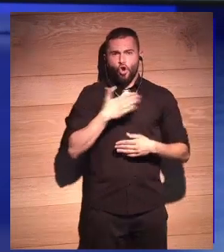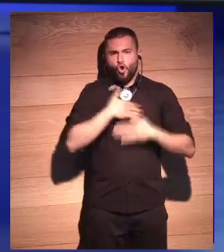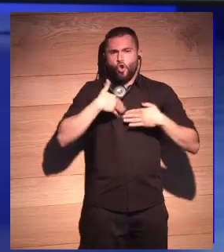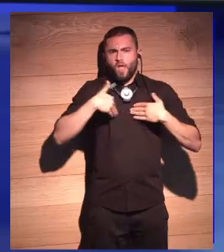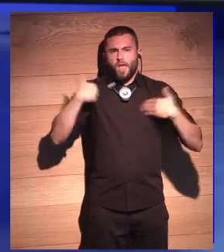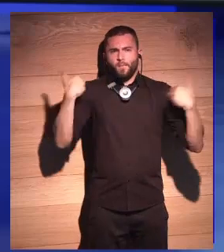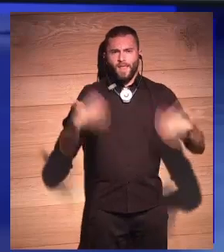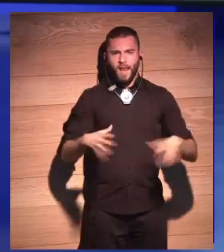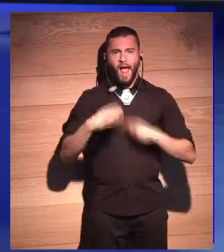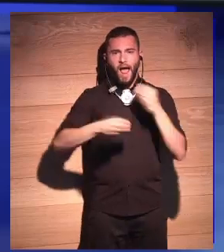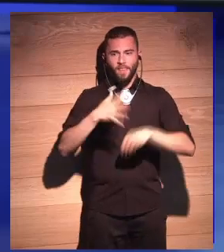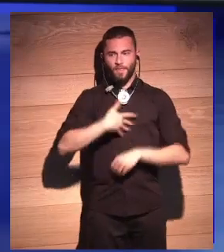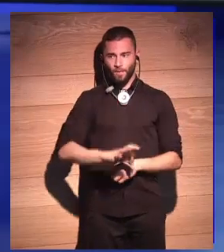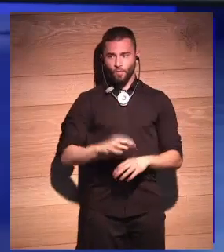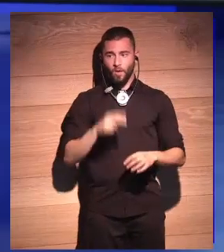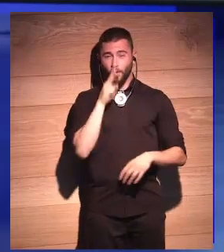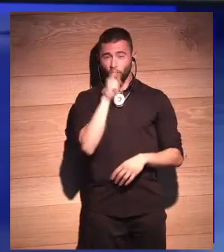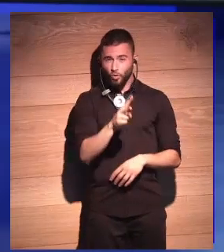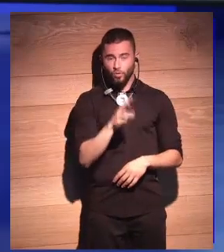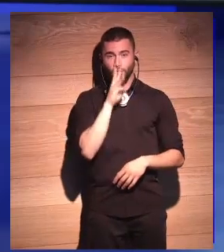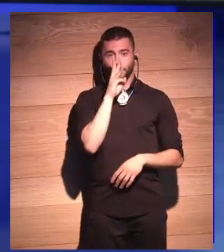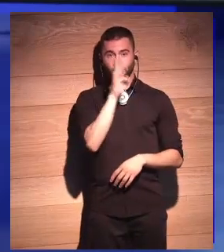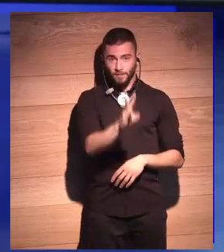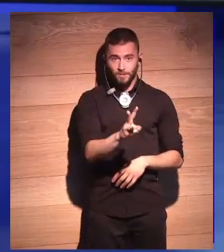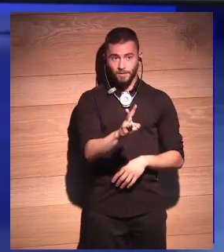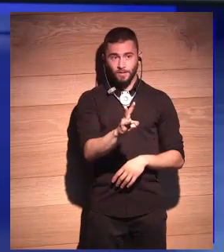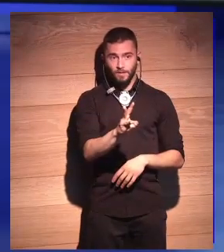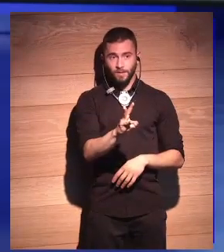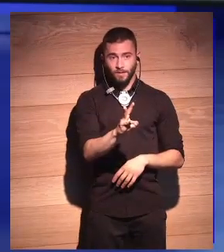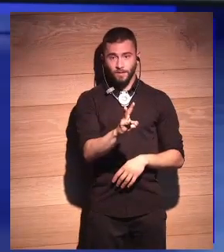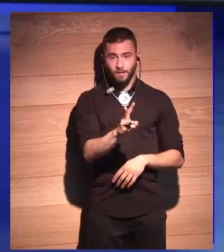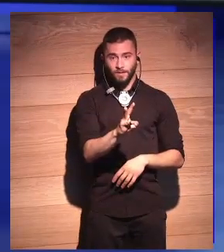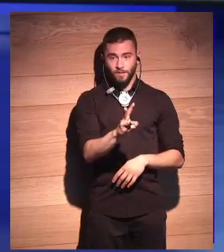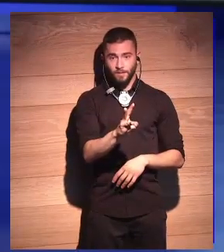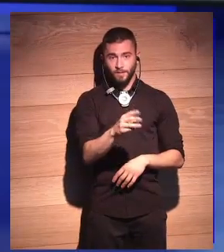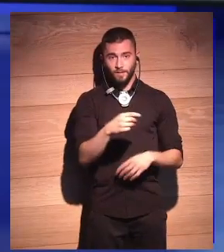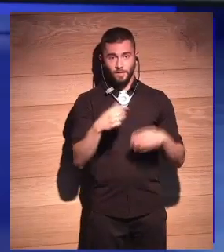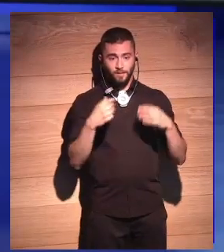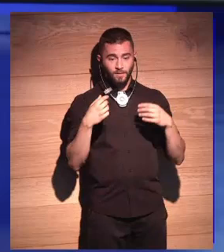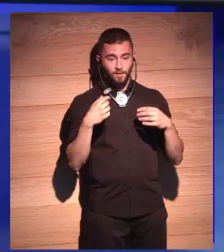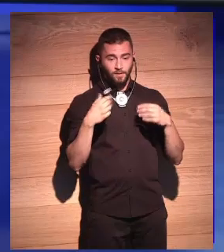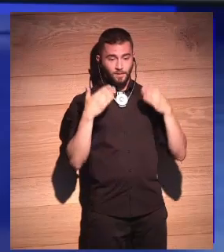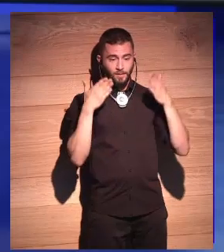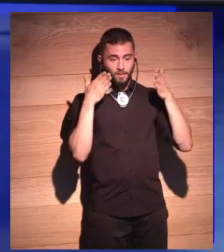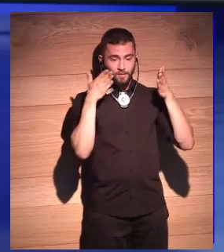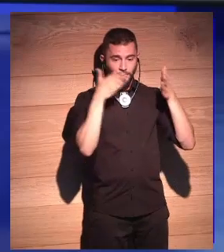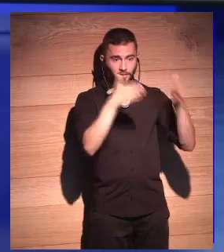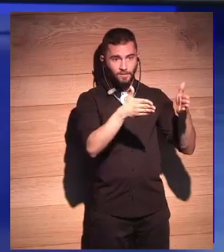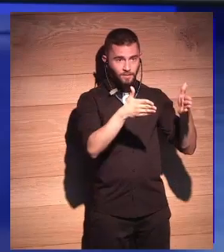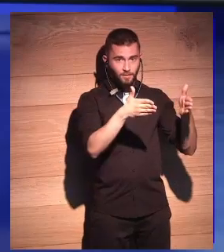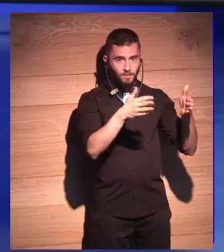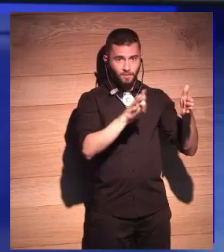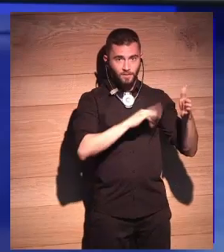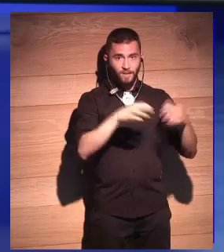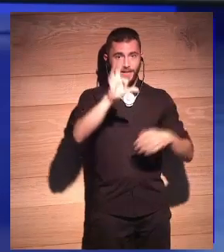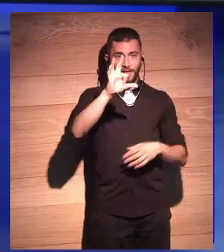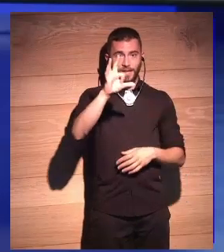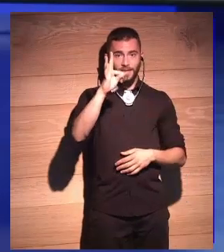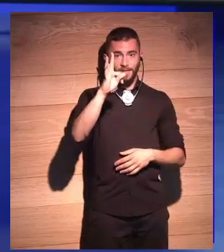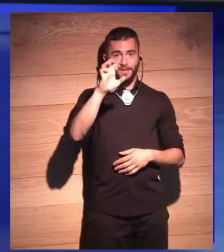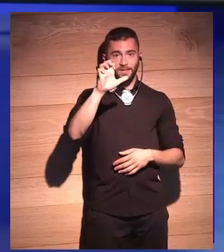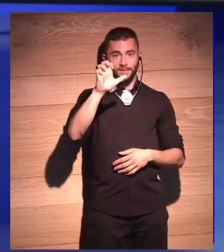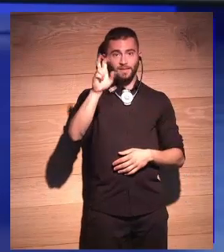years. They say it's not worth paying attention to until it's worth paying attention to. They said the same. That Steve Jobs said that no one would ever want to watch video